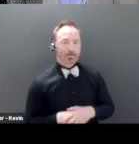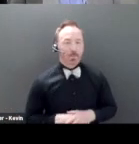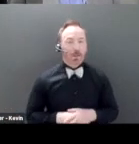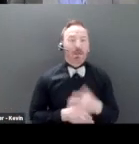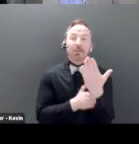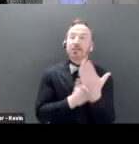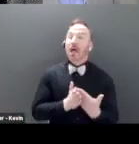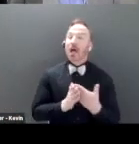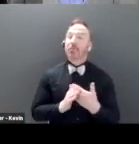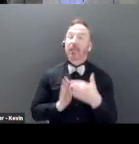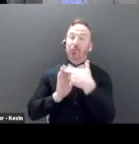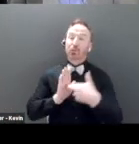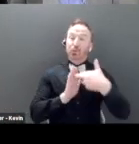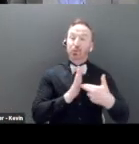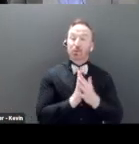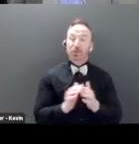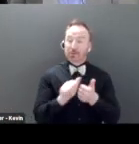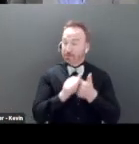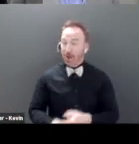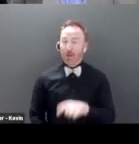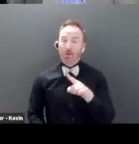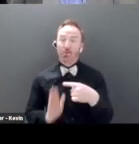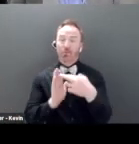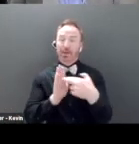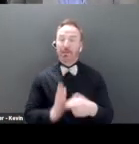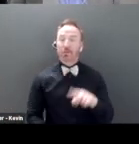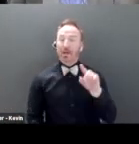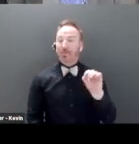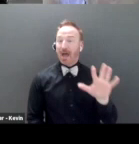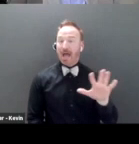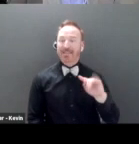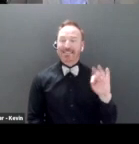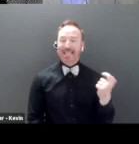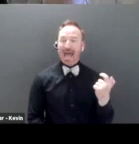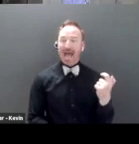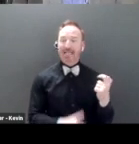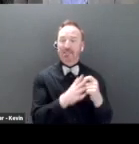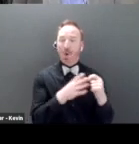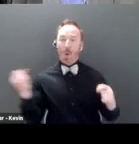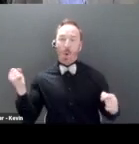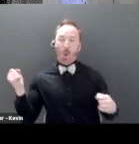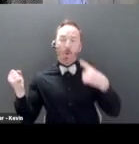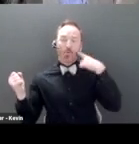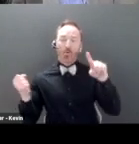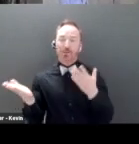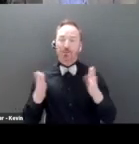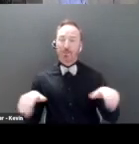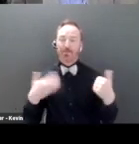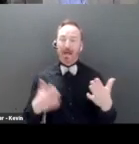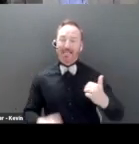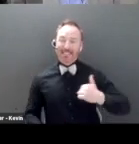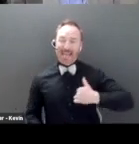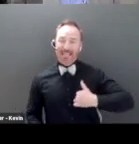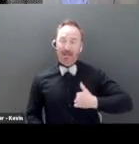that have to be followed. Regulation 105, there's withholding tax for services provided in Canada by a non-resident. That's something